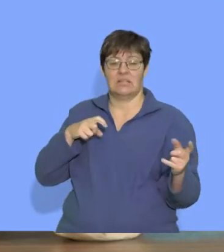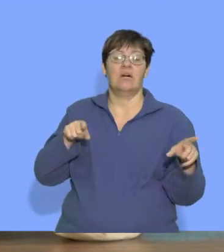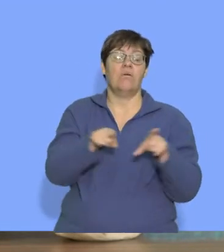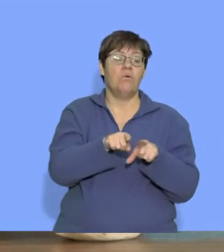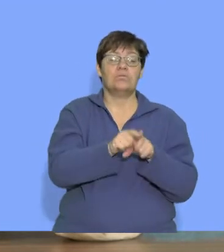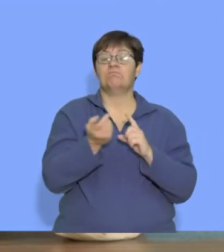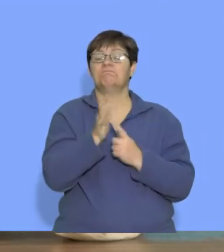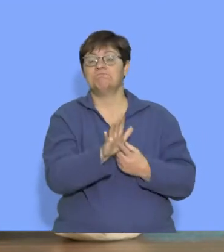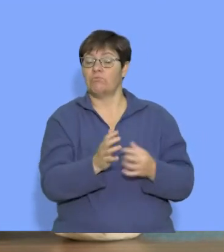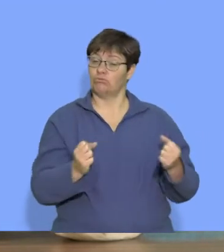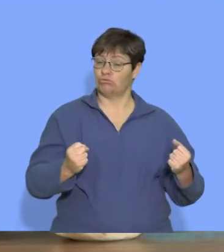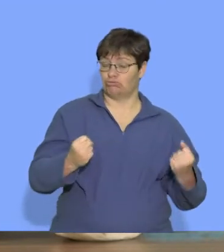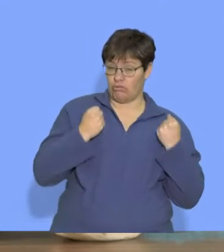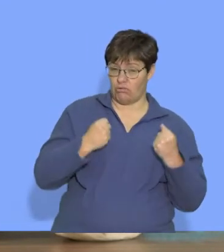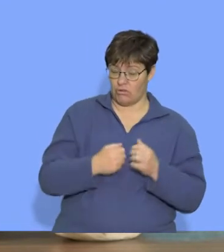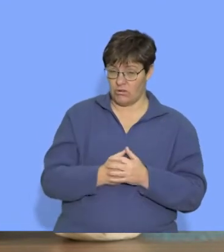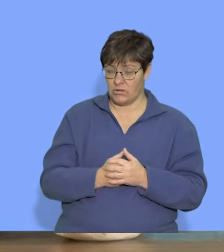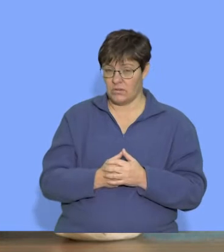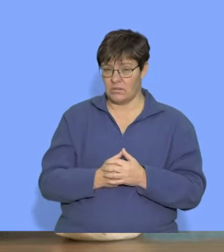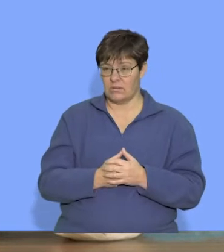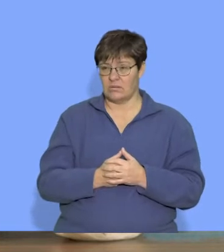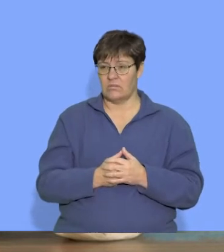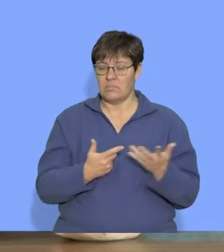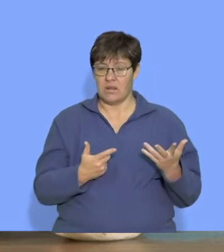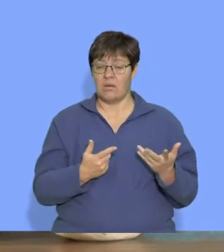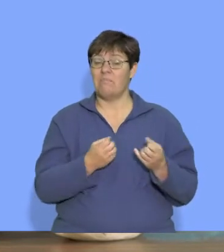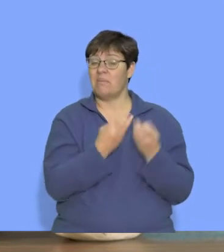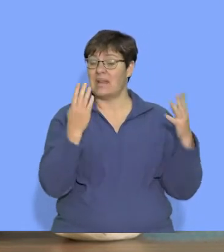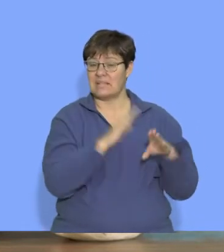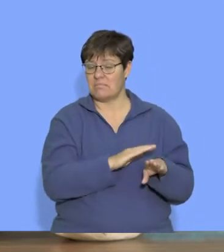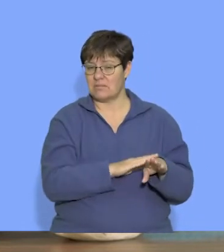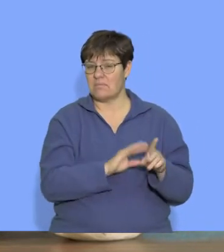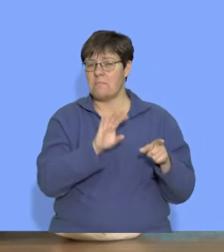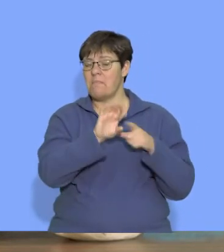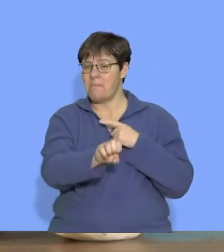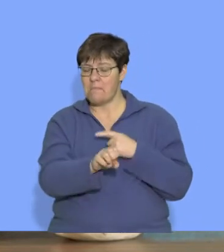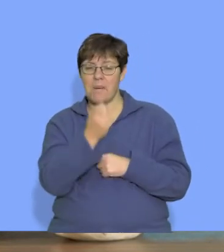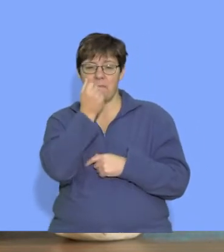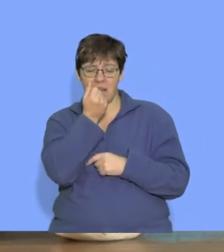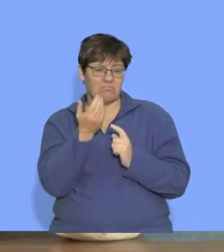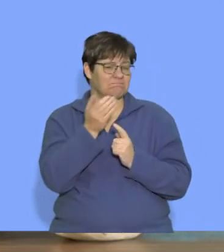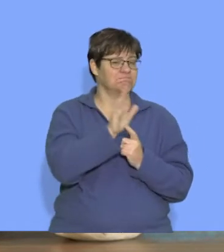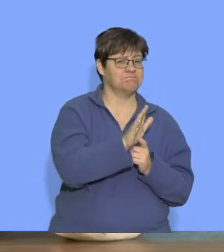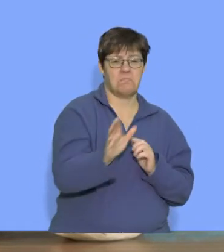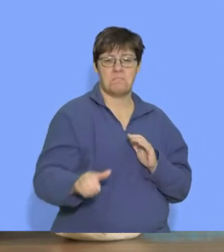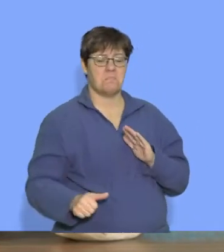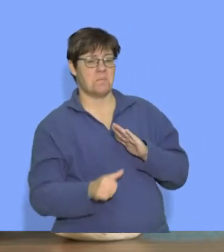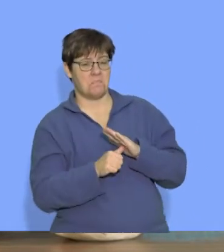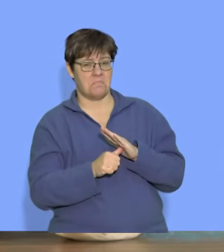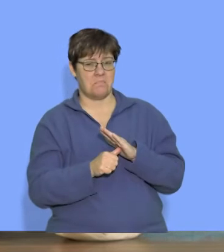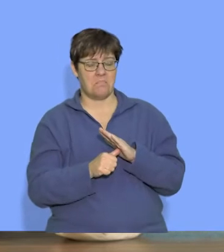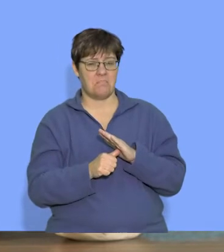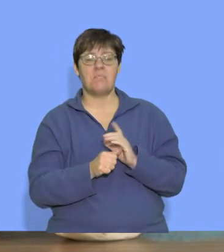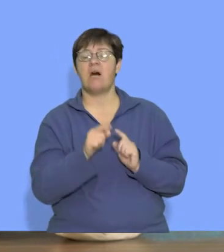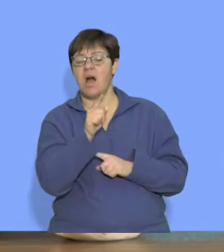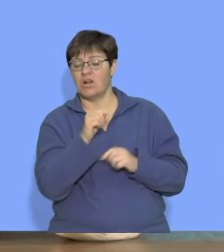also an indication of strength and vigor. So often you find that males show dominance by exhibiting